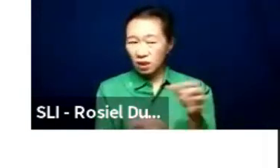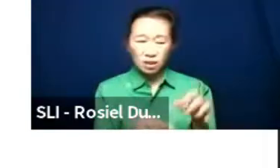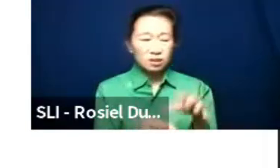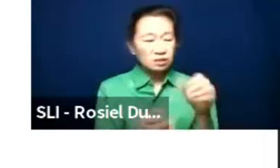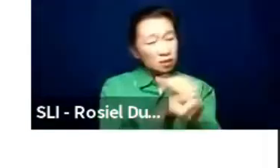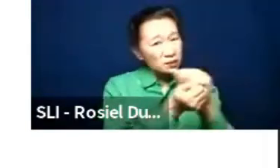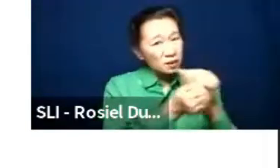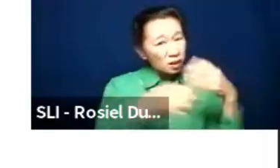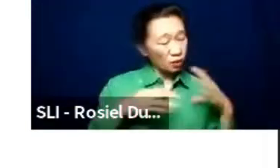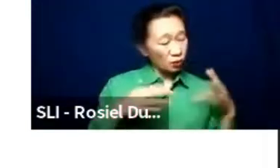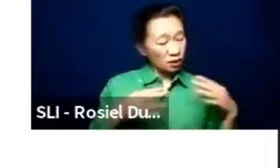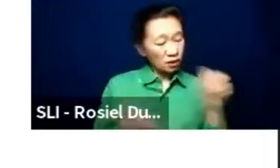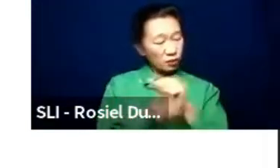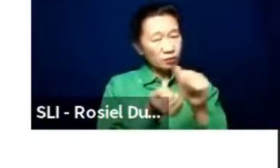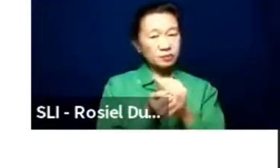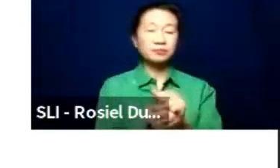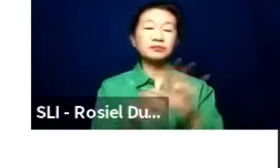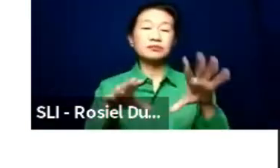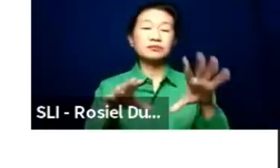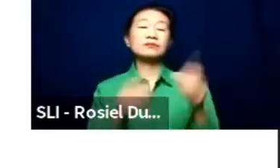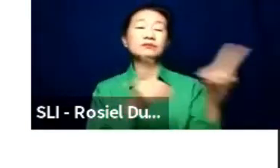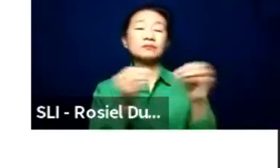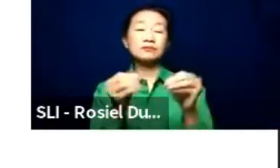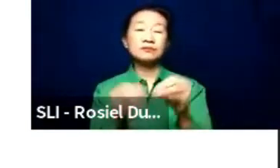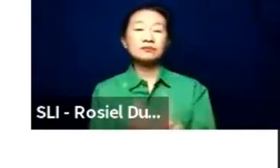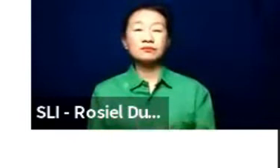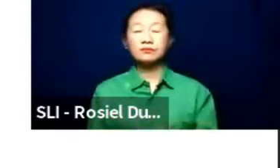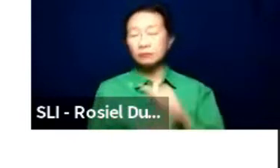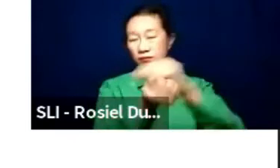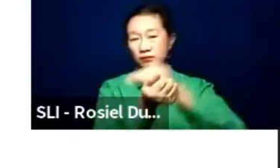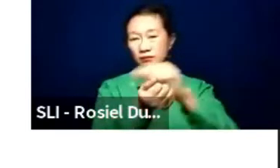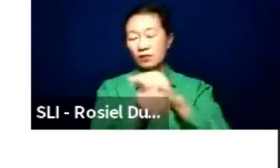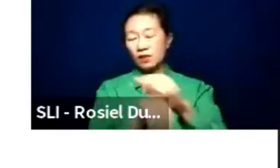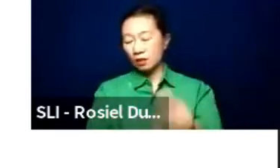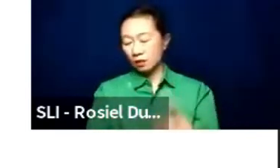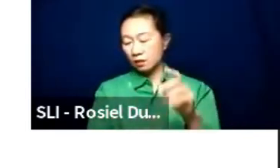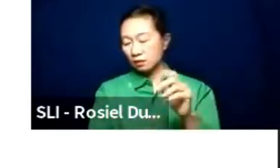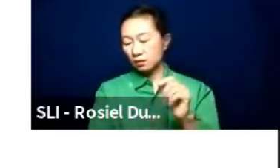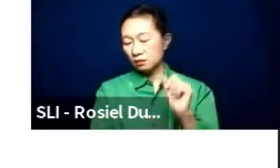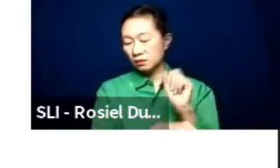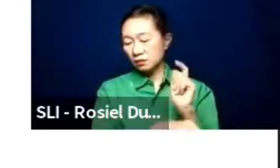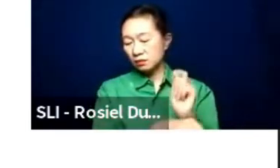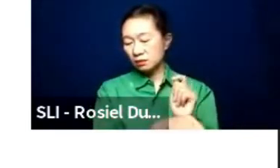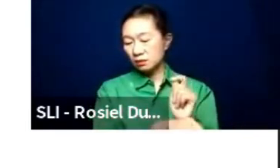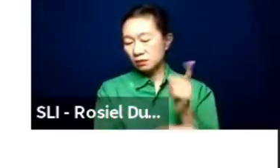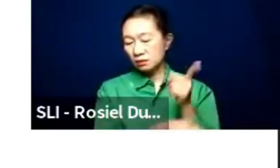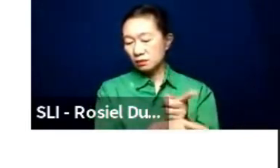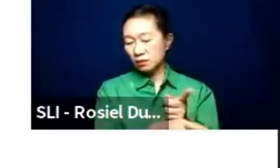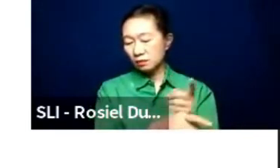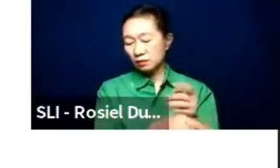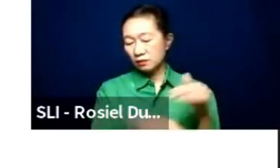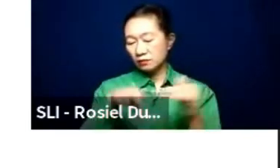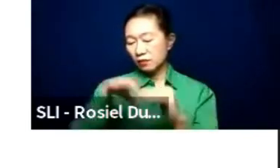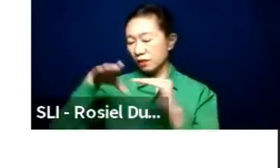Sequencing the steps for doing the laundry task properly. Filing if you